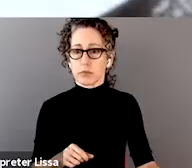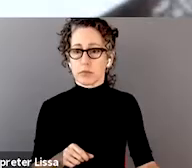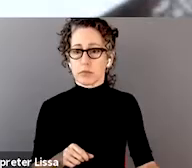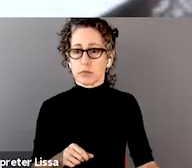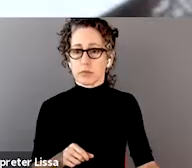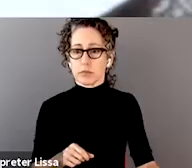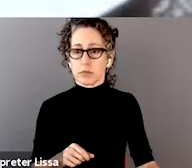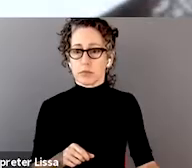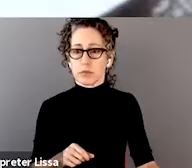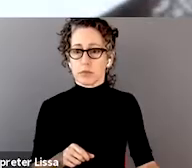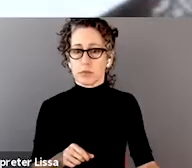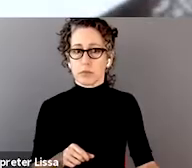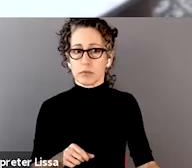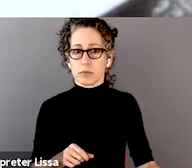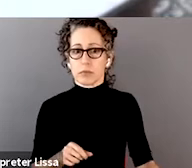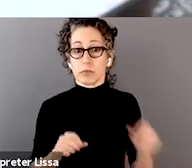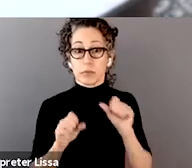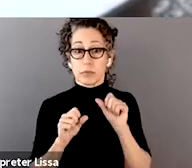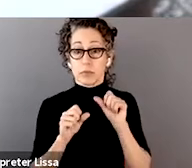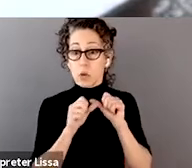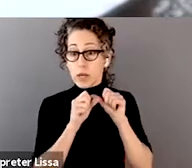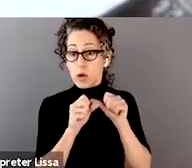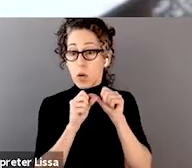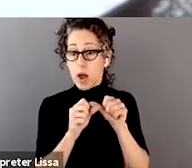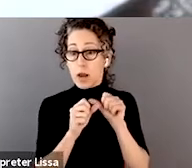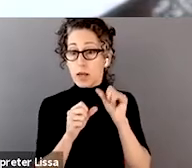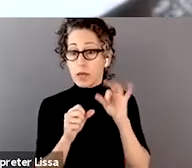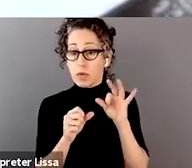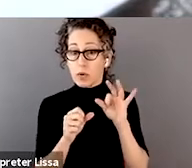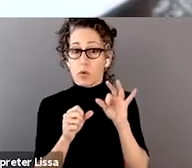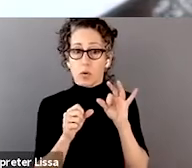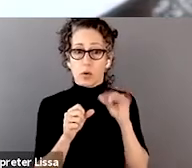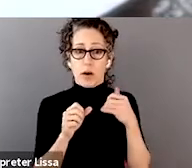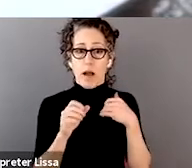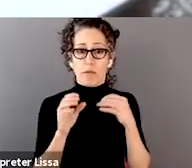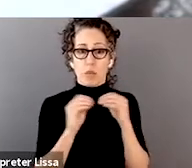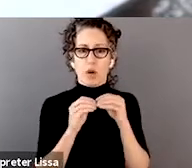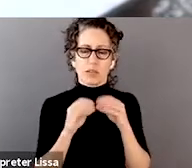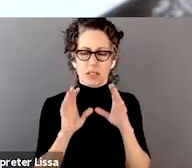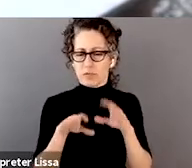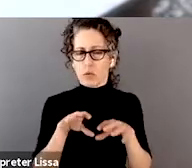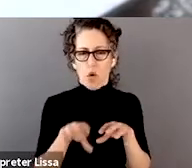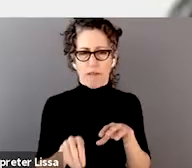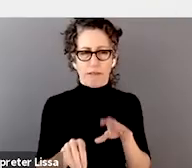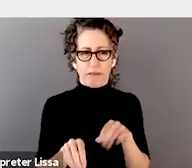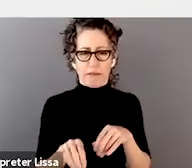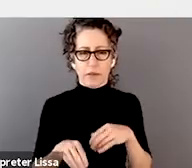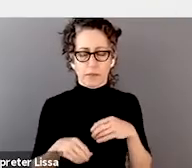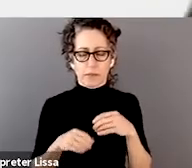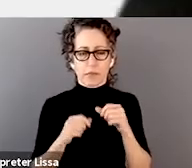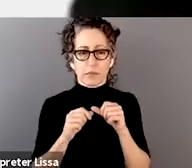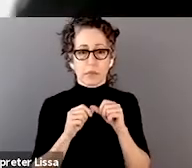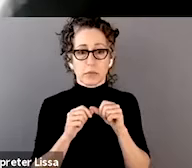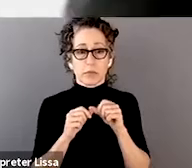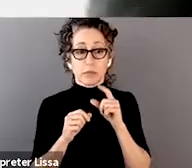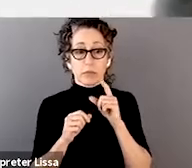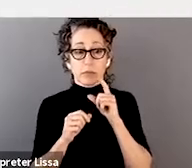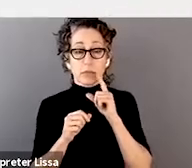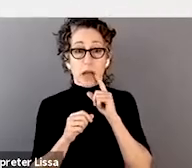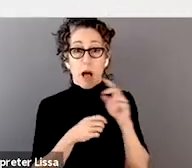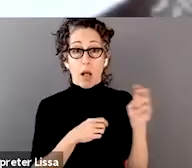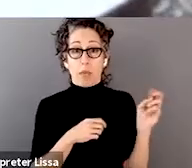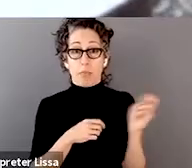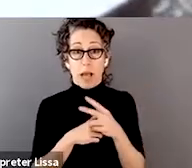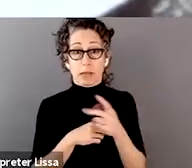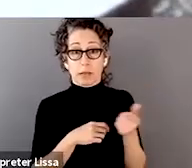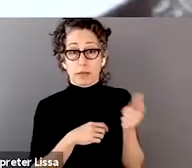Okay. You can go on if you have more to say, but if you'd like to pass the mic, that's fine too. Yeah, no, I'll pass the mic for now.